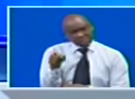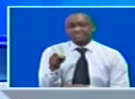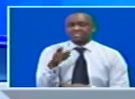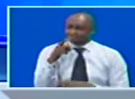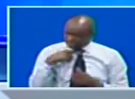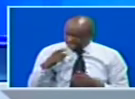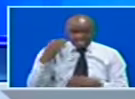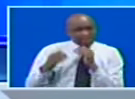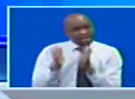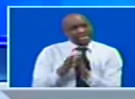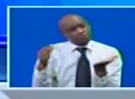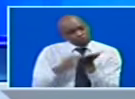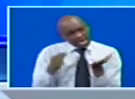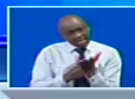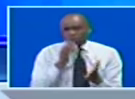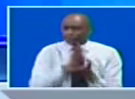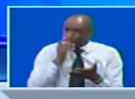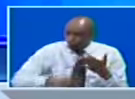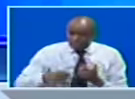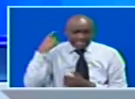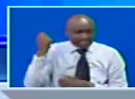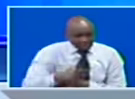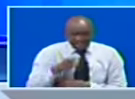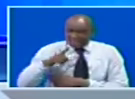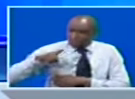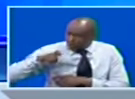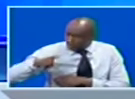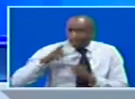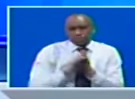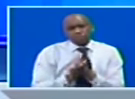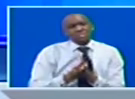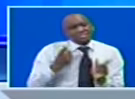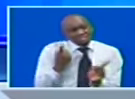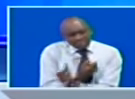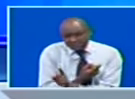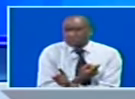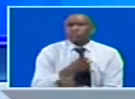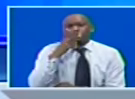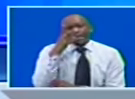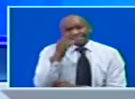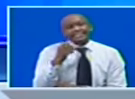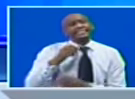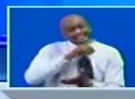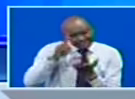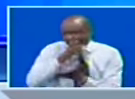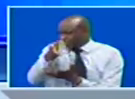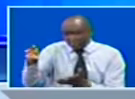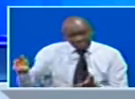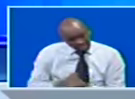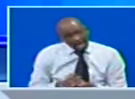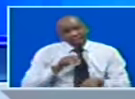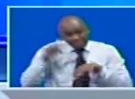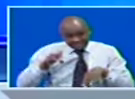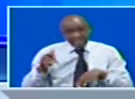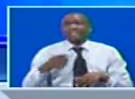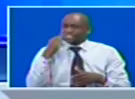County. Neighboring Uganda confirmed last month that the pests had attacked crops on farms about 20 districts in the country, heightening